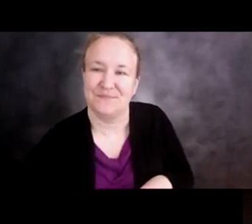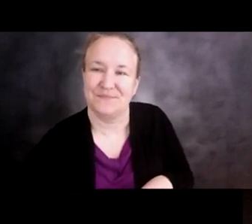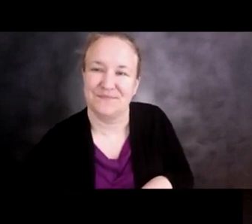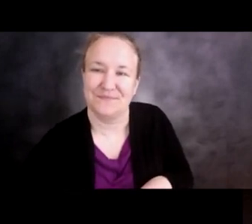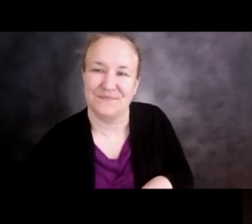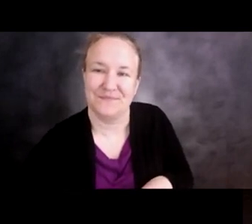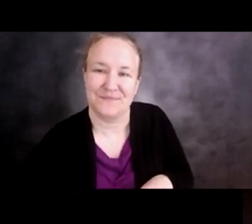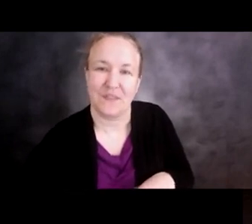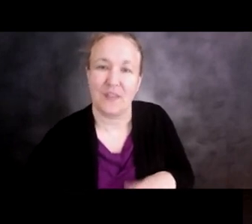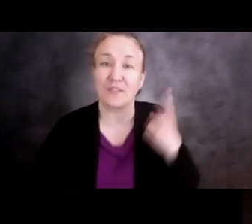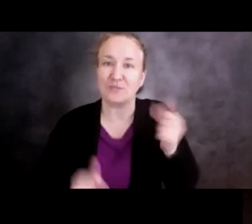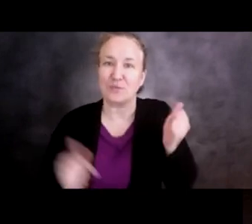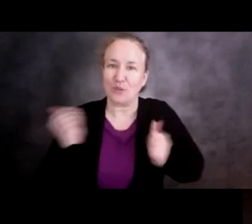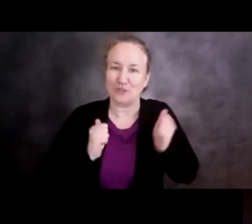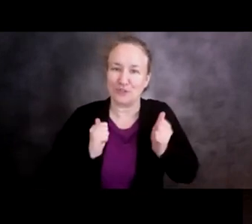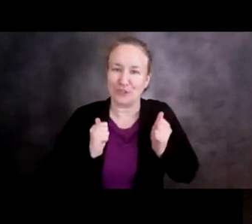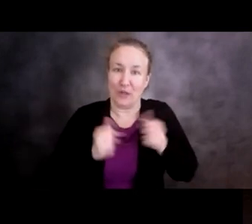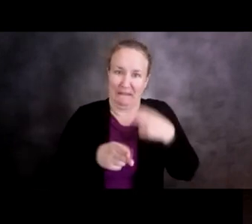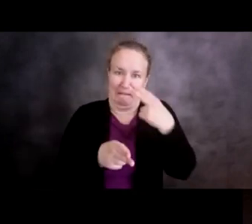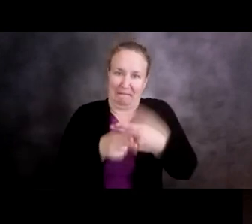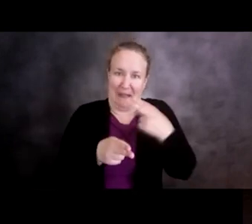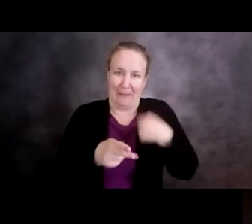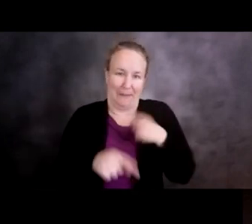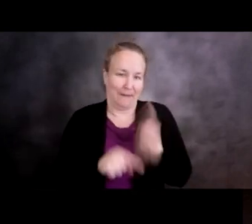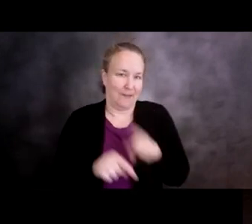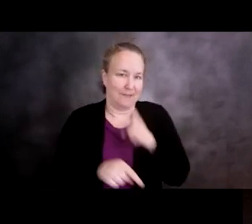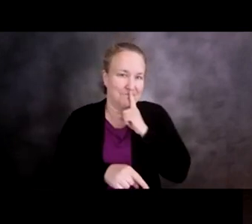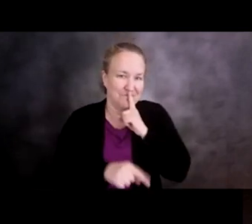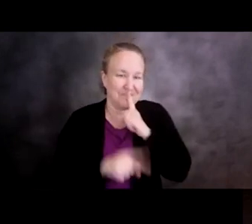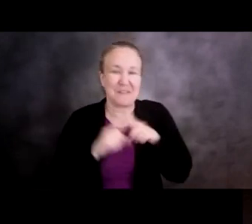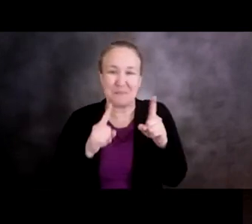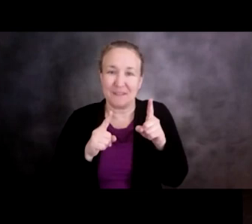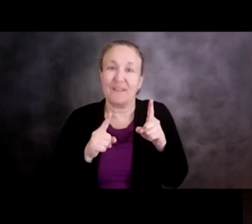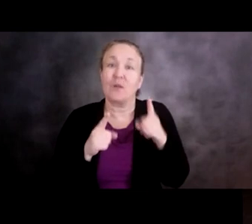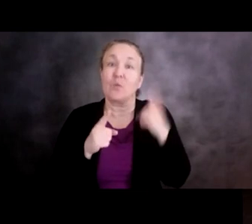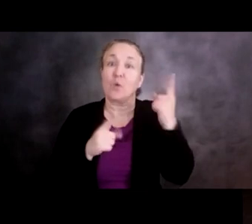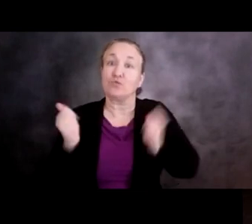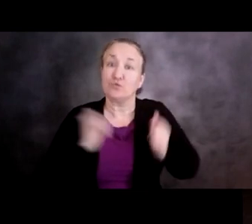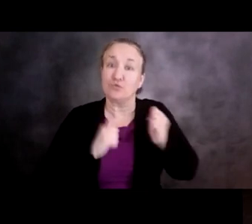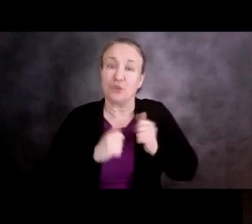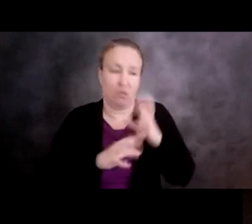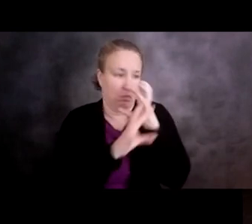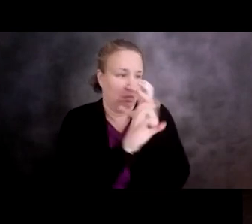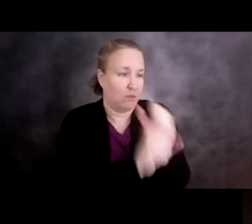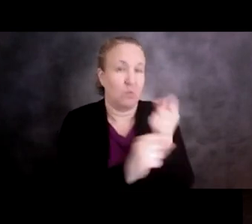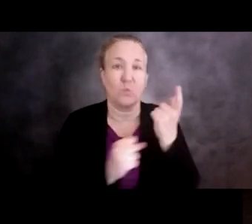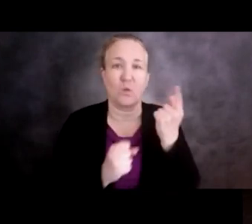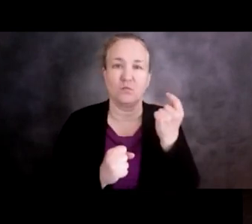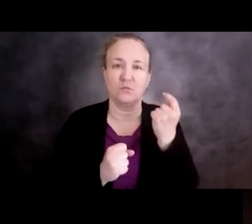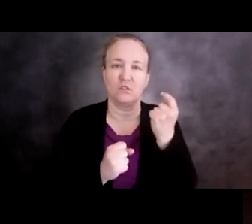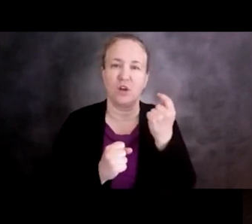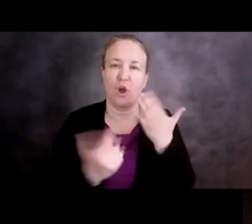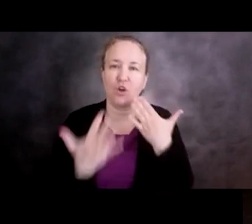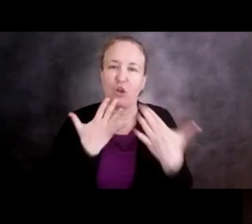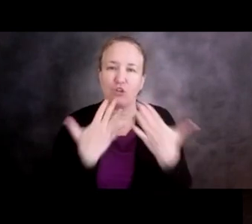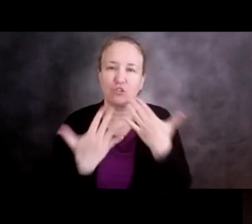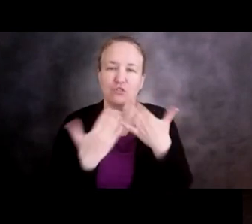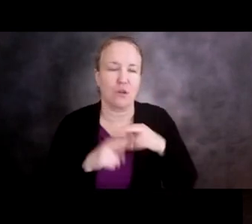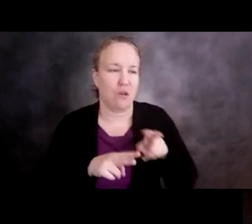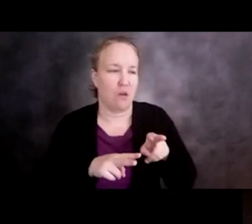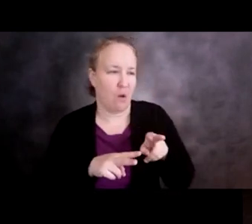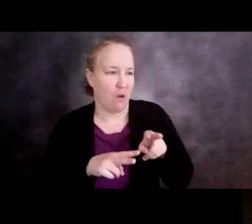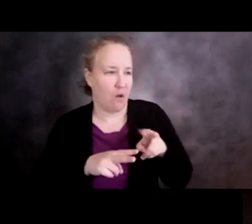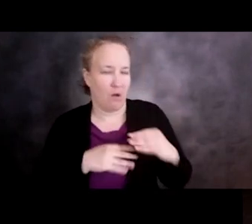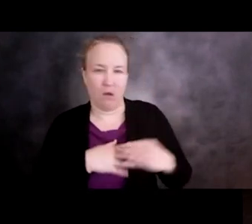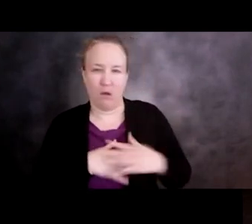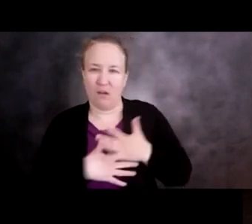but another thing that I was drawn to during the time is a lot of color and how that made me feel some